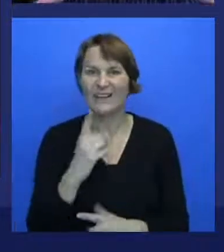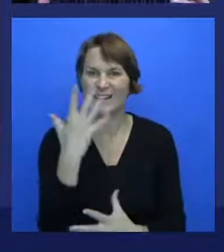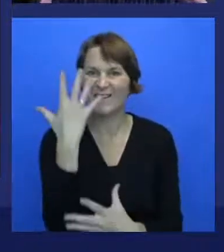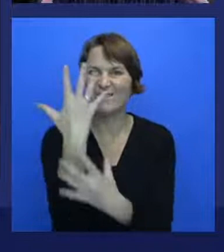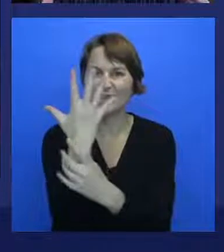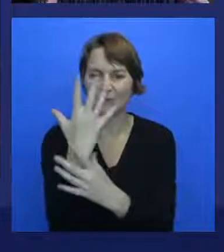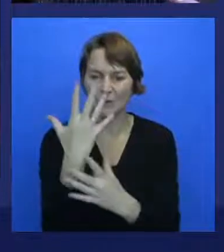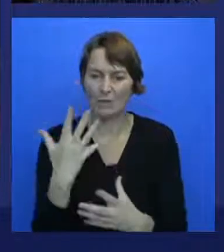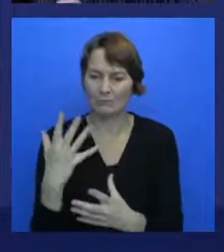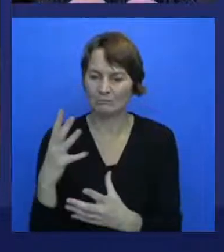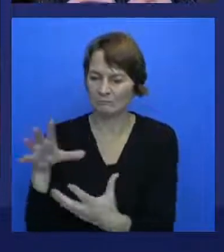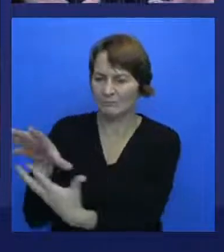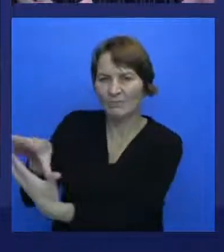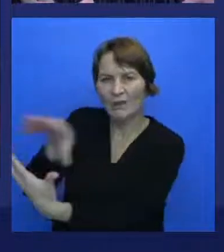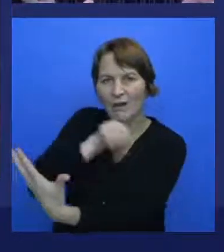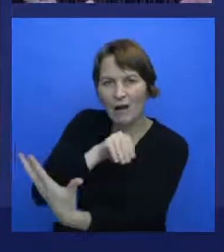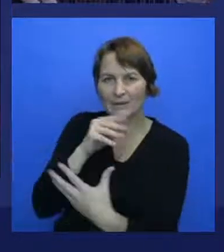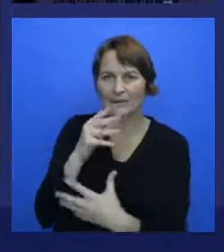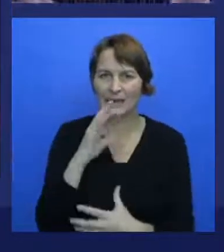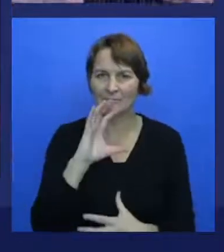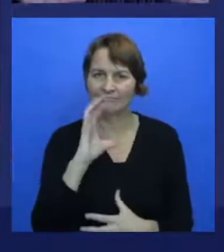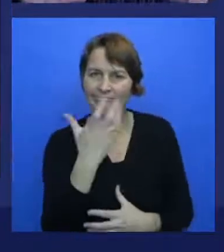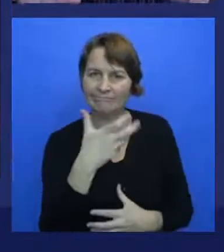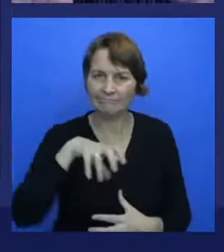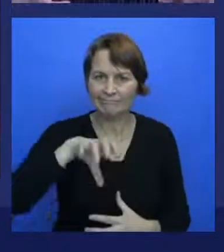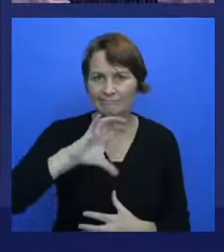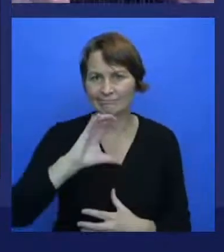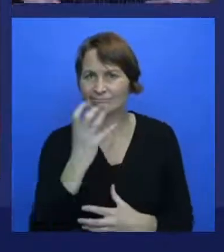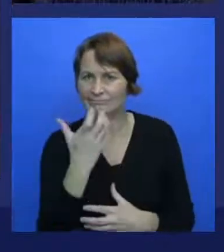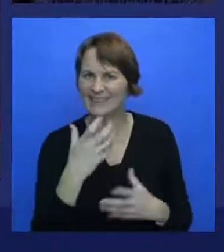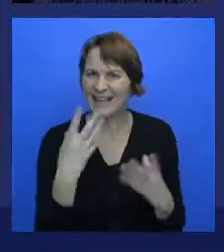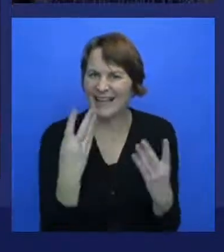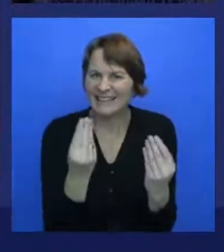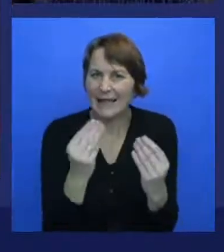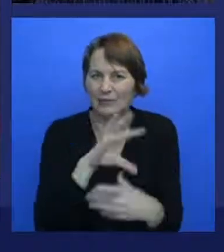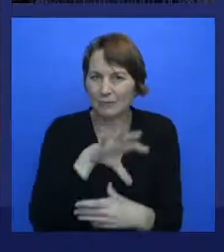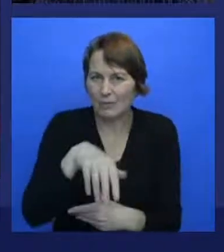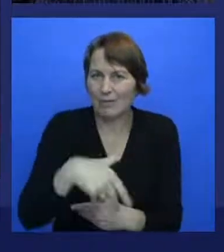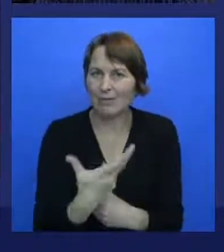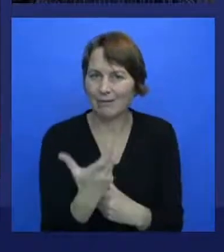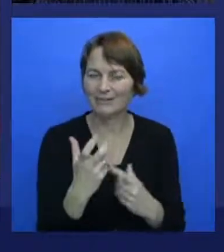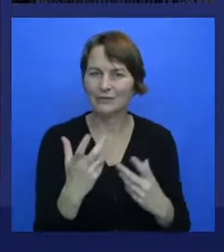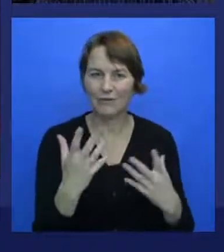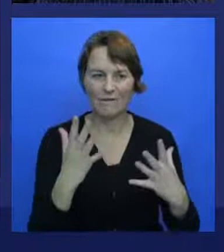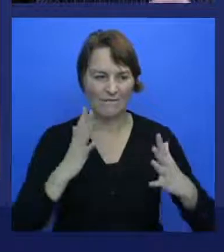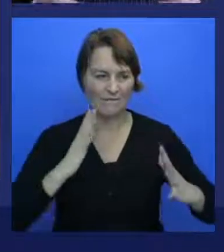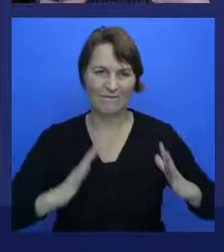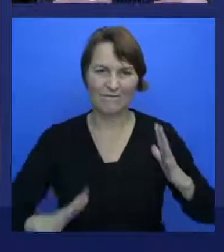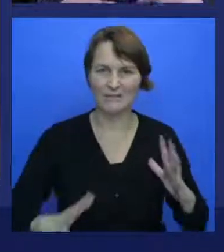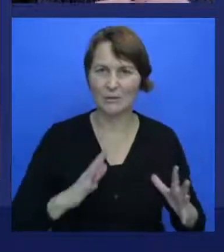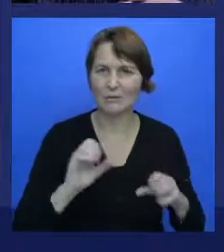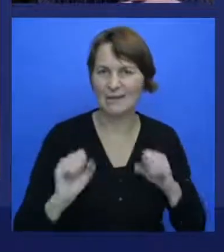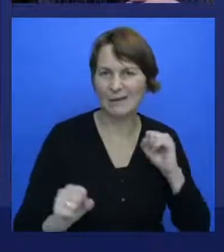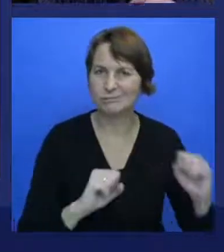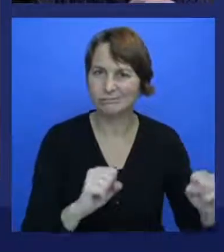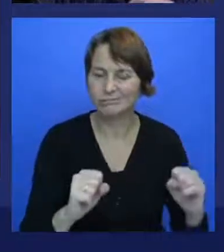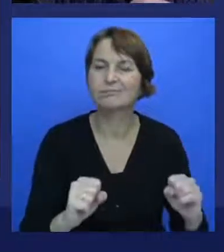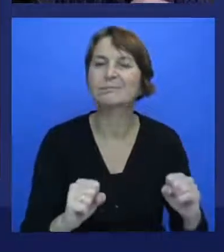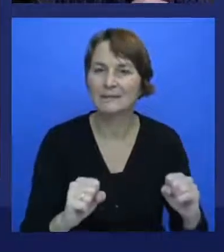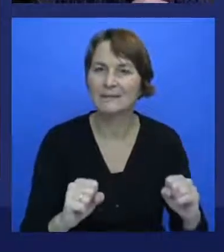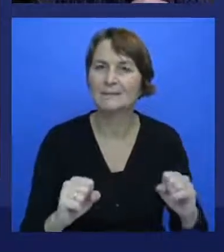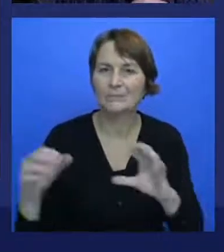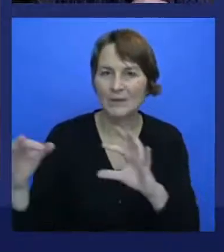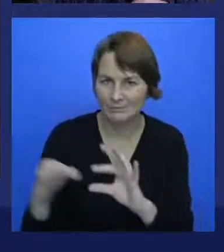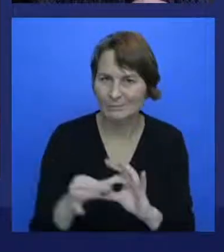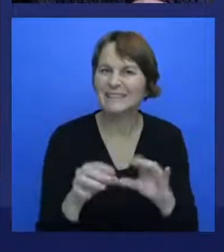voice or recognizing voice or any of these far more intangibles, but to actually have physical activities now be manifest with that same kind of